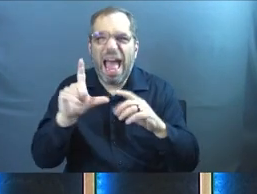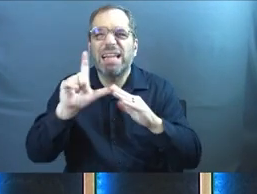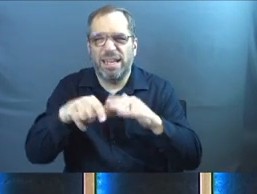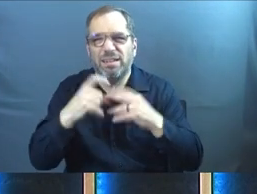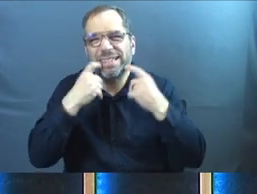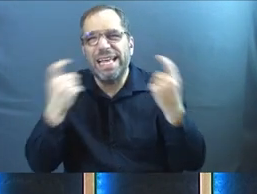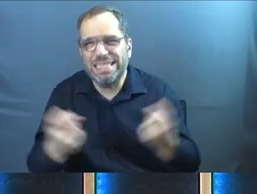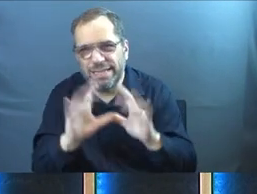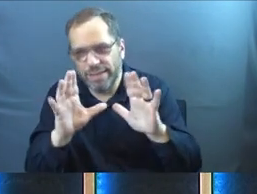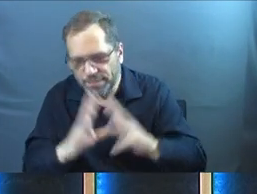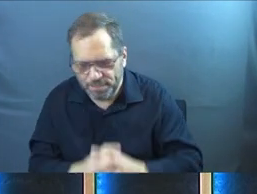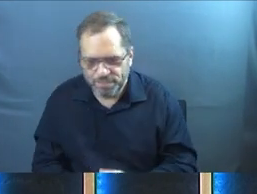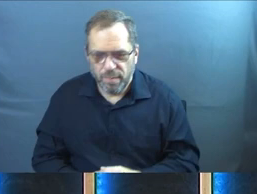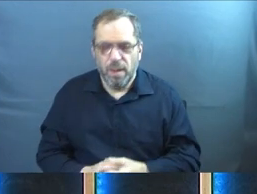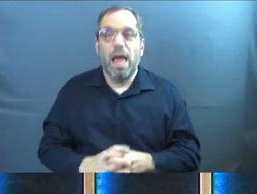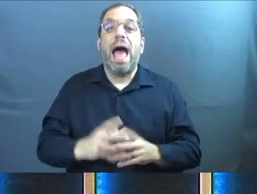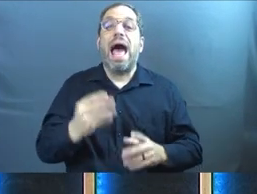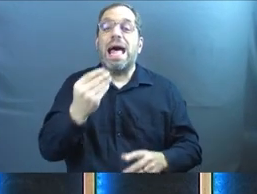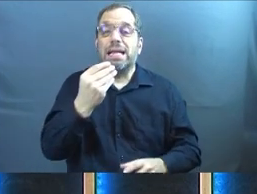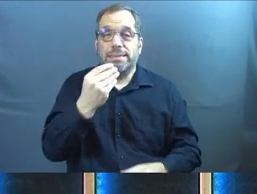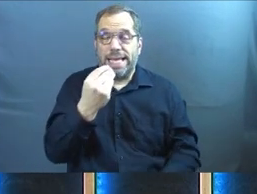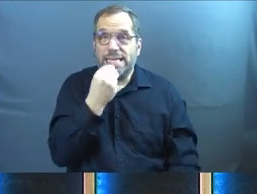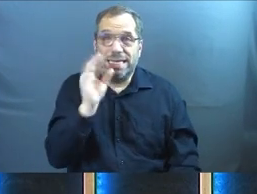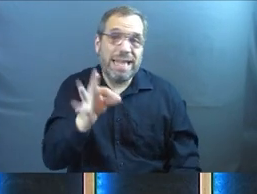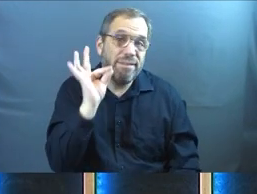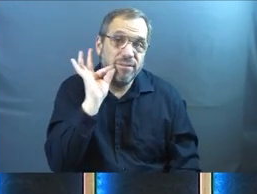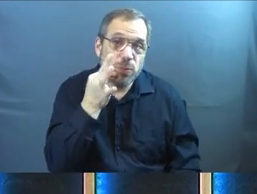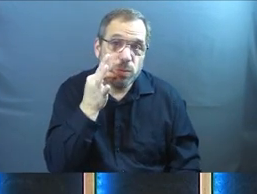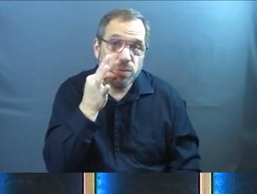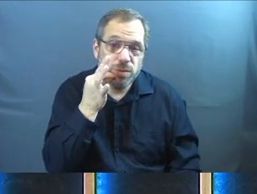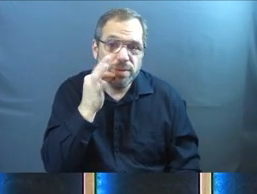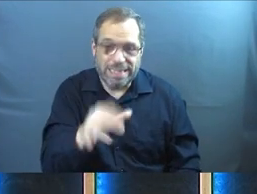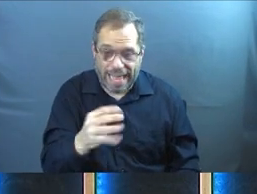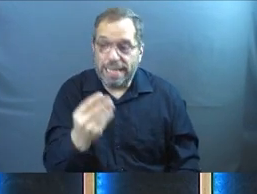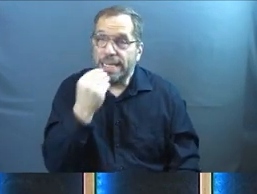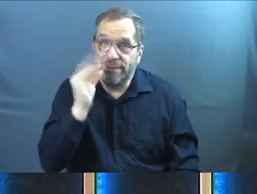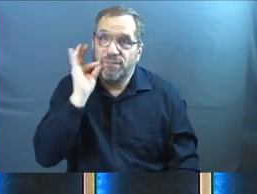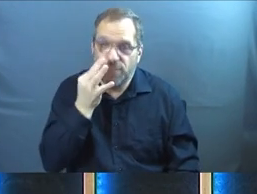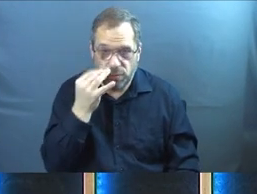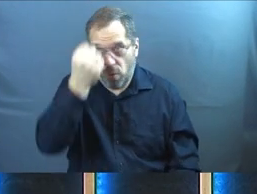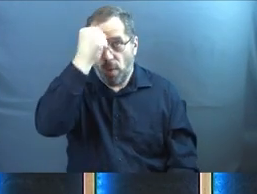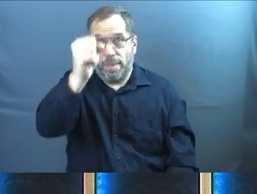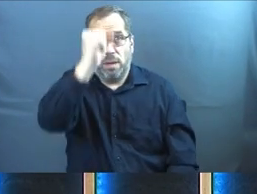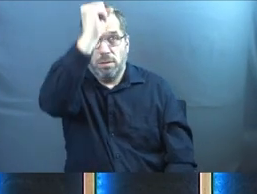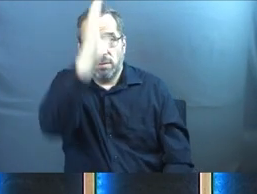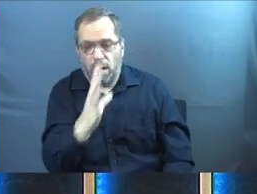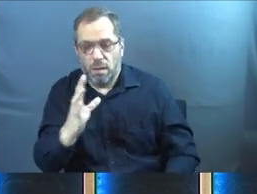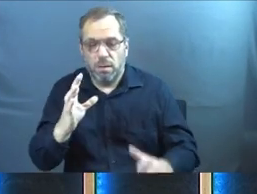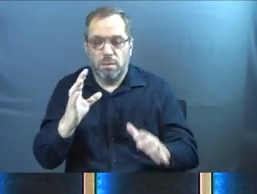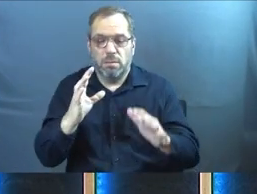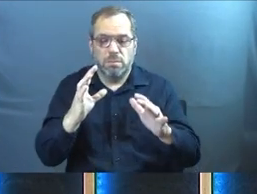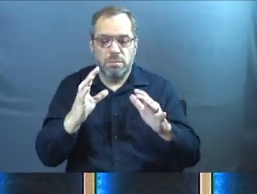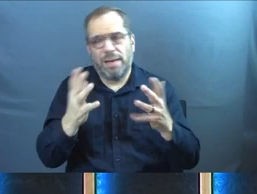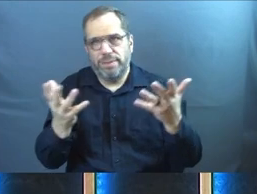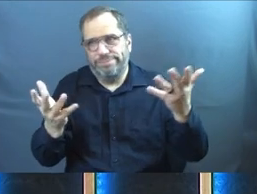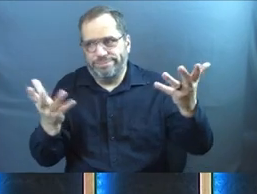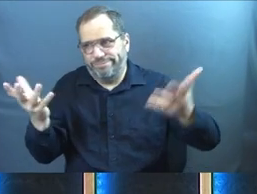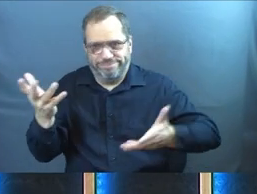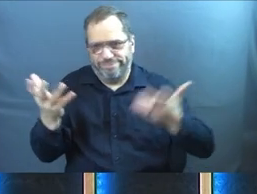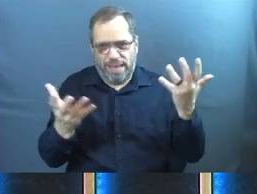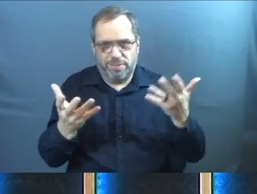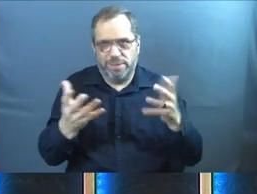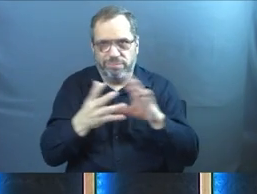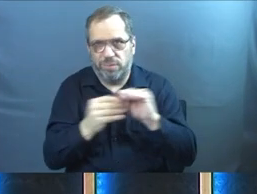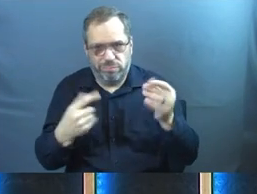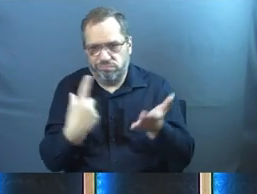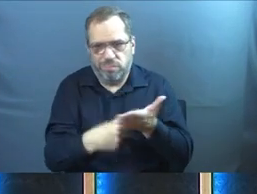after that, and they ate the fruit that they weren't supposed to eat. And when they ate the fruit and they rebelled against God, and I mean, there's all kinds of